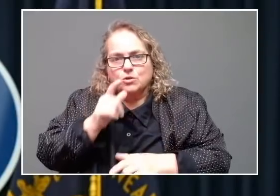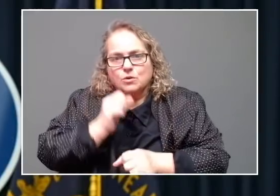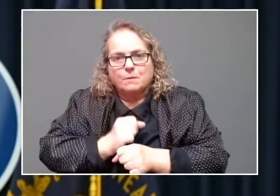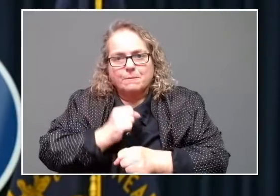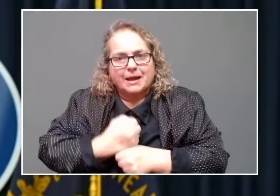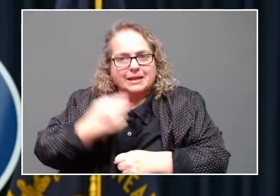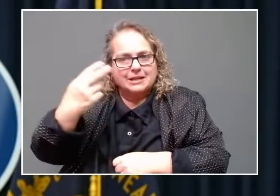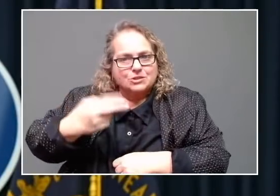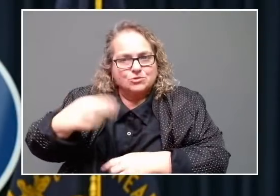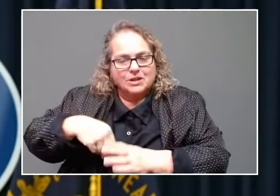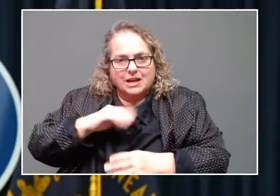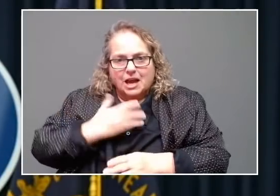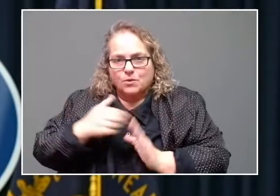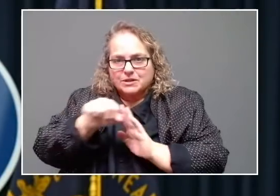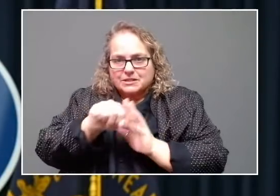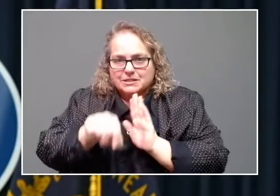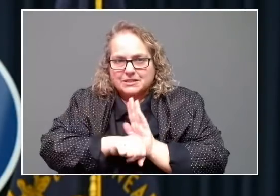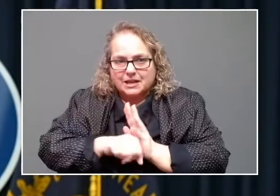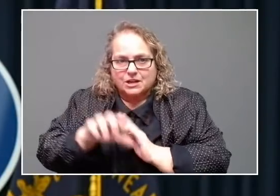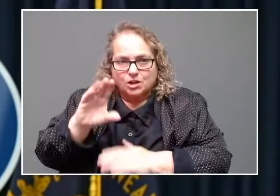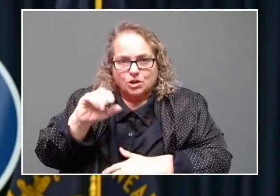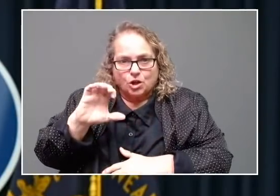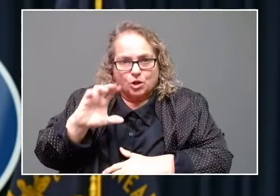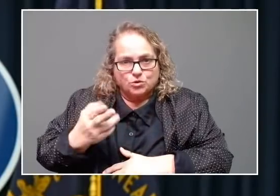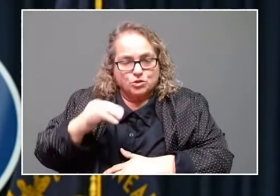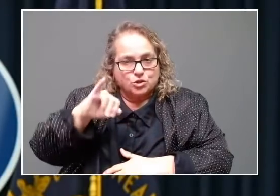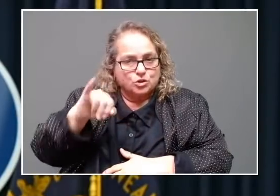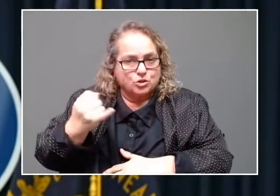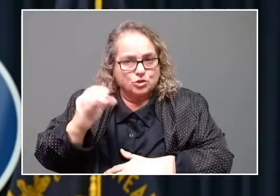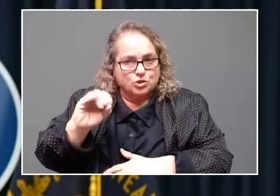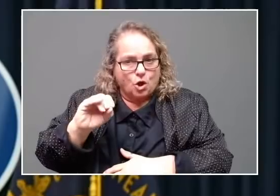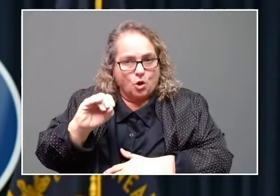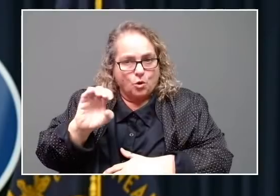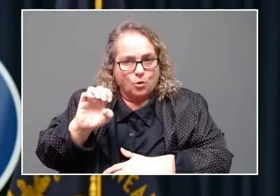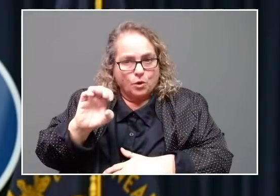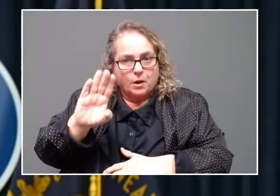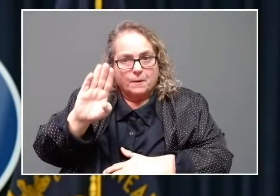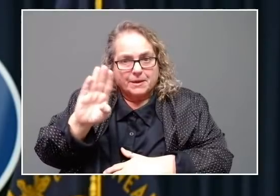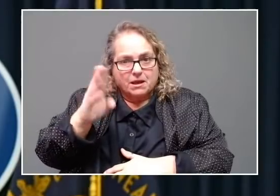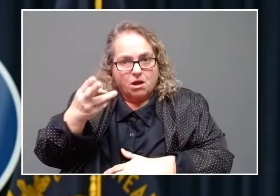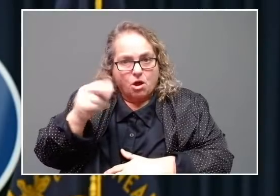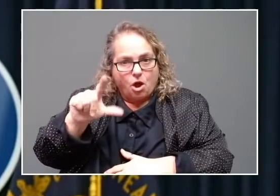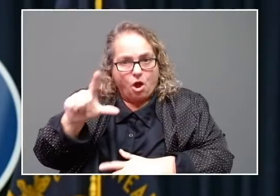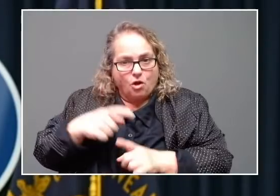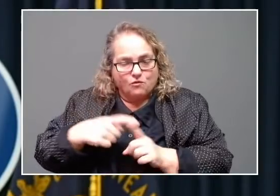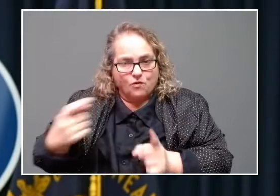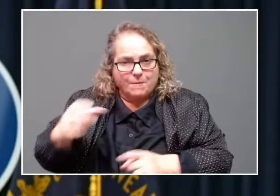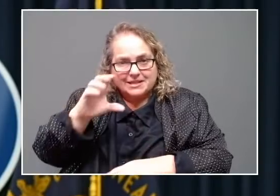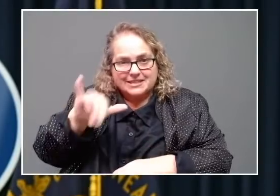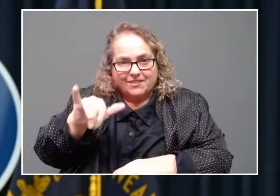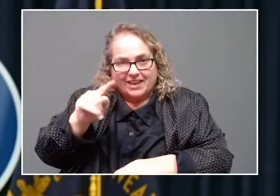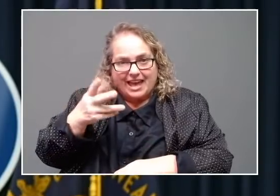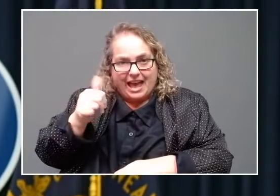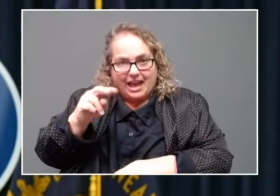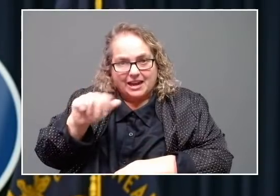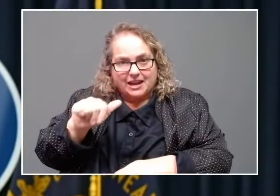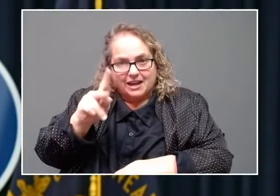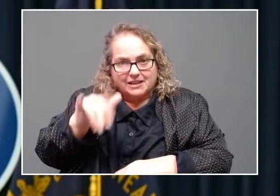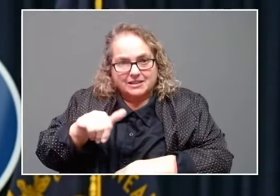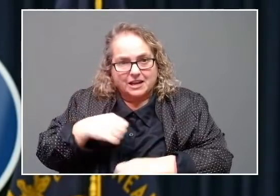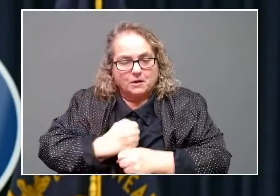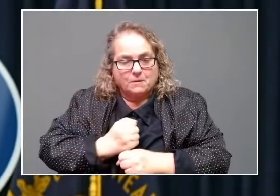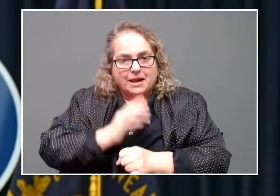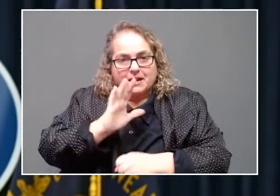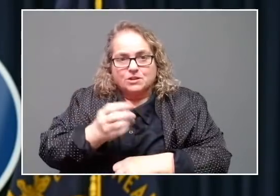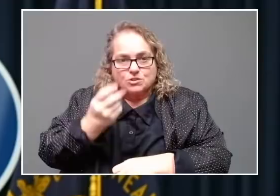too. Coach Joby Hall from Cynthiana, Kentucky, created his own legacy at the University of Kentucky, bringing home another